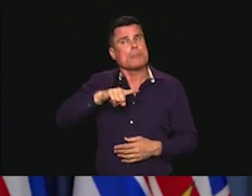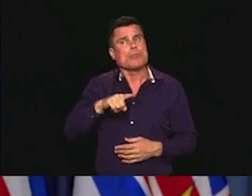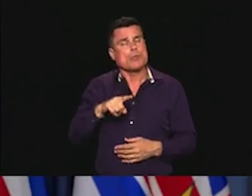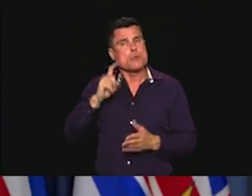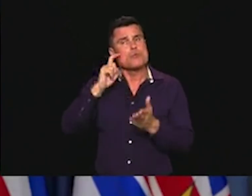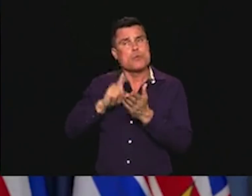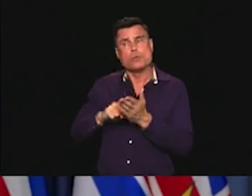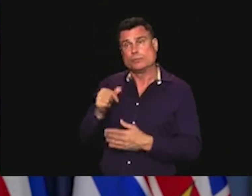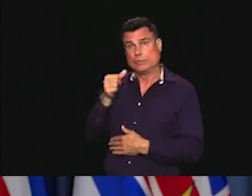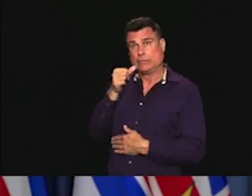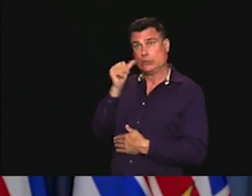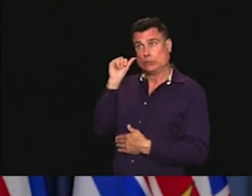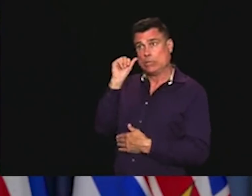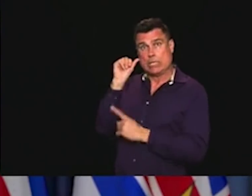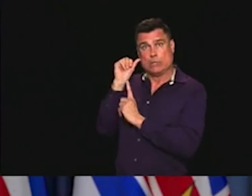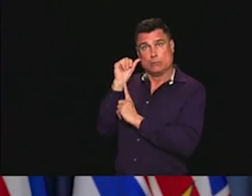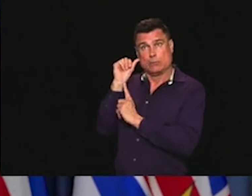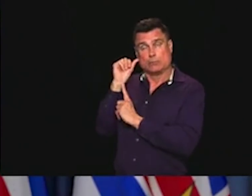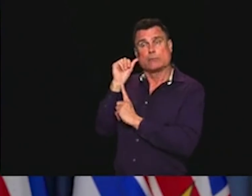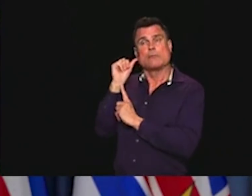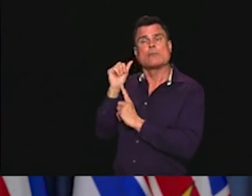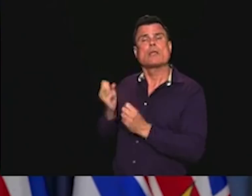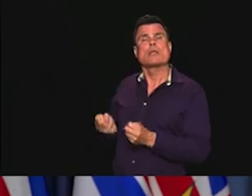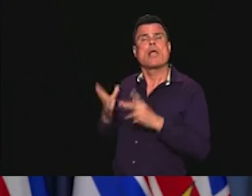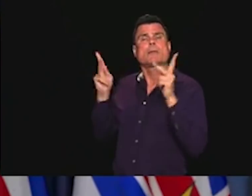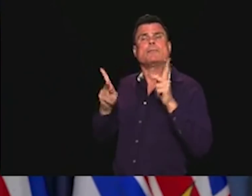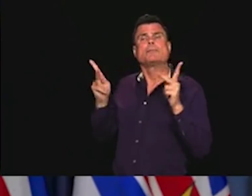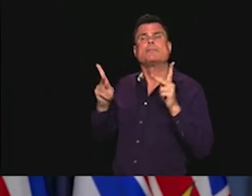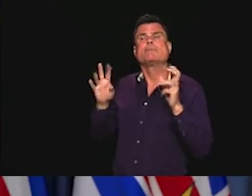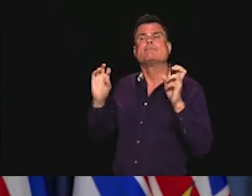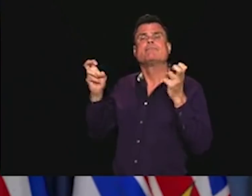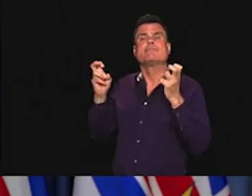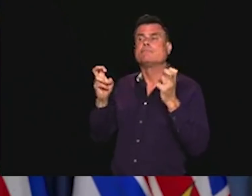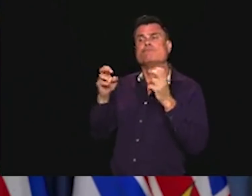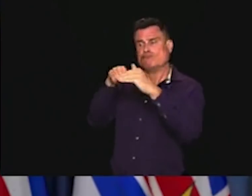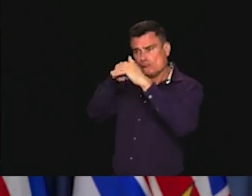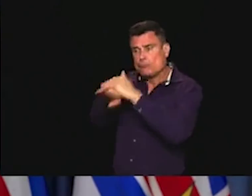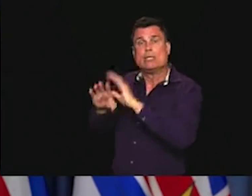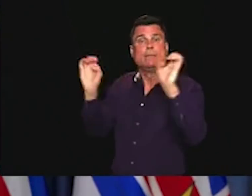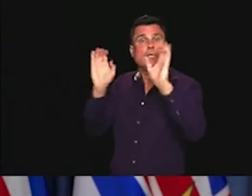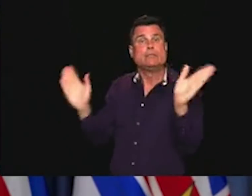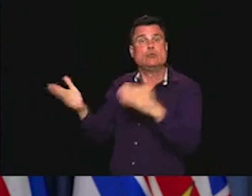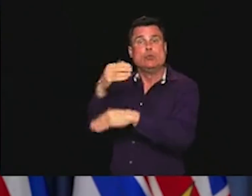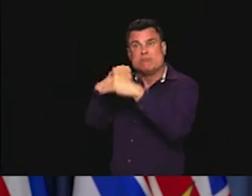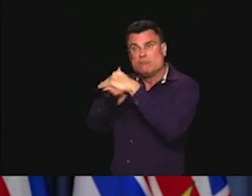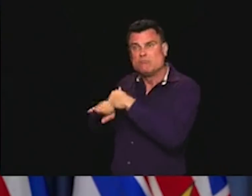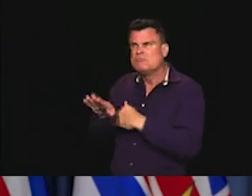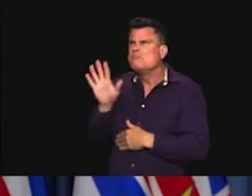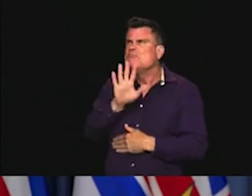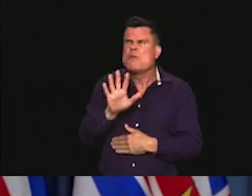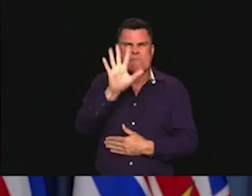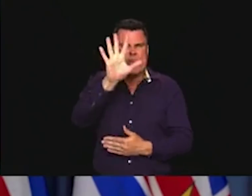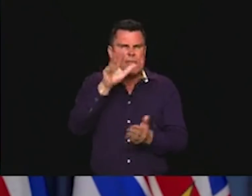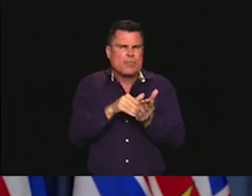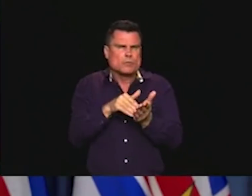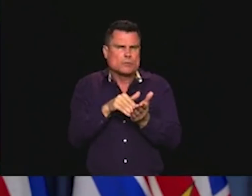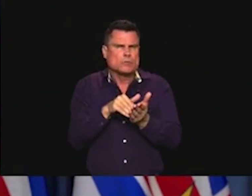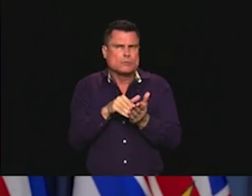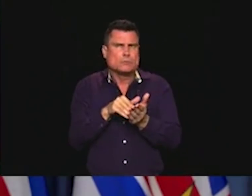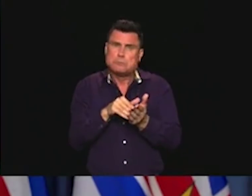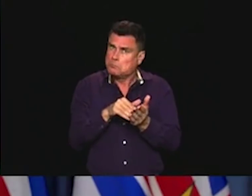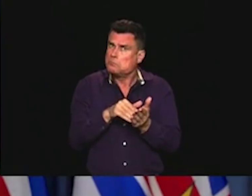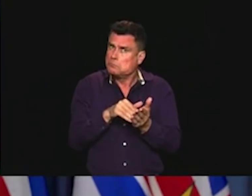That's 21 in Fraser Health, 1 in Interior Health, 1 on Vancouver Island, 2 in Northern Health, and 20 in Vancouver